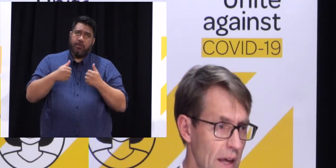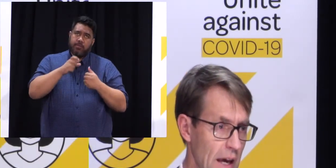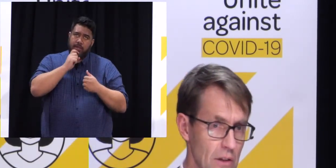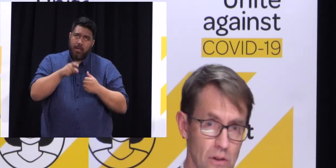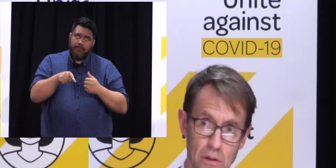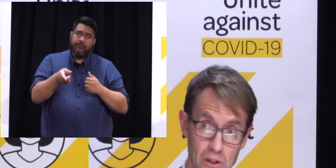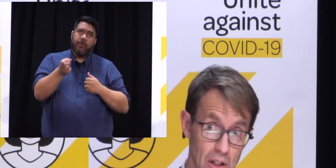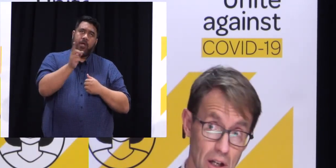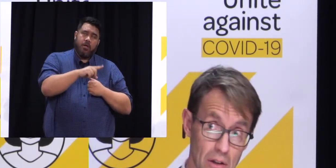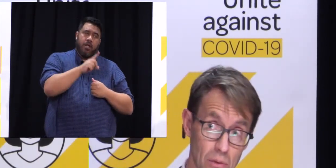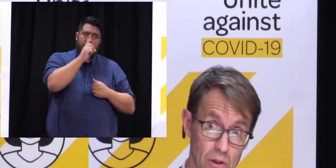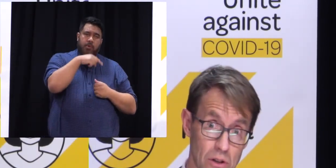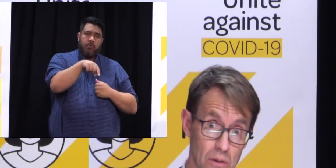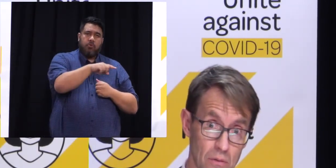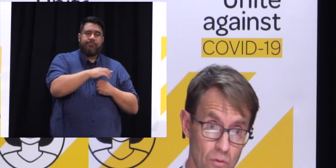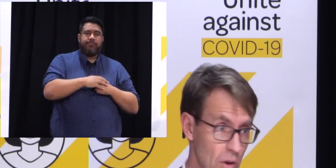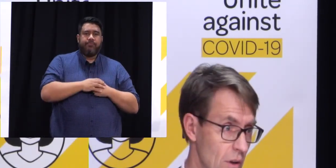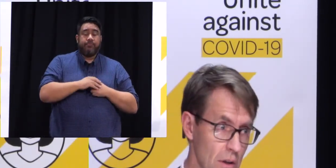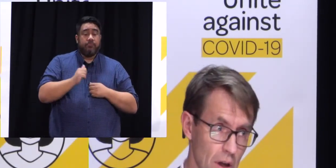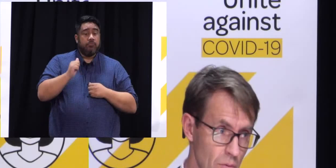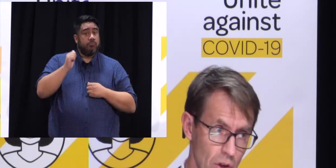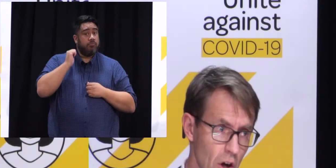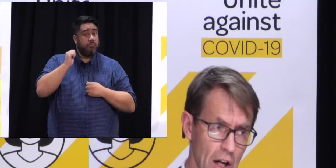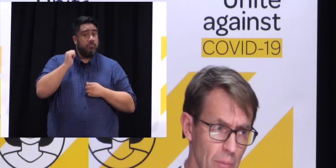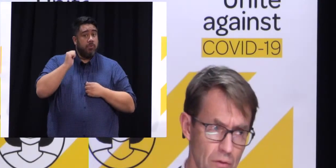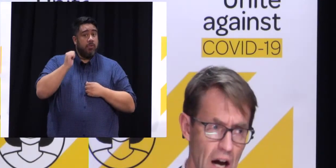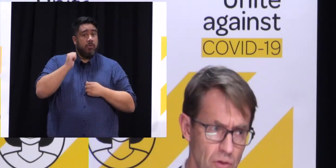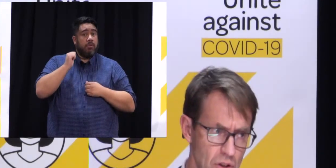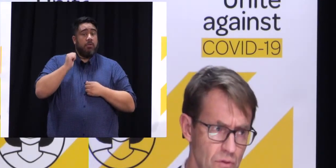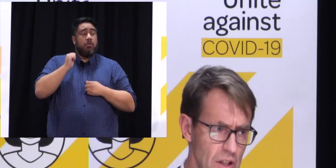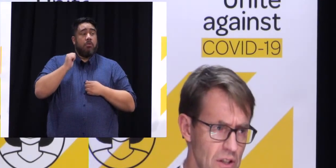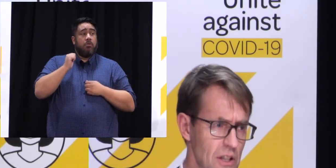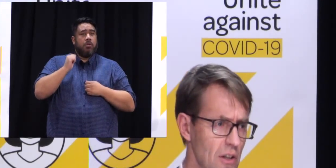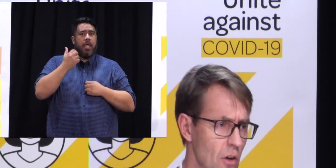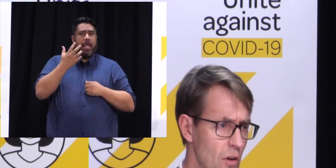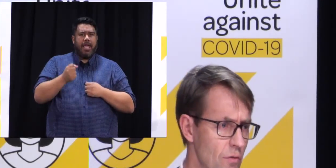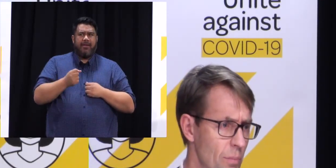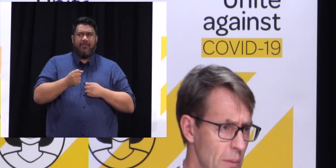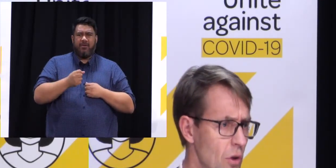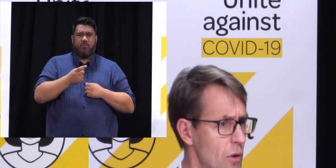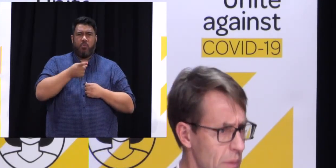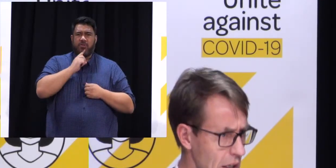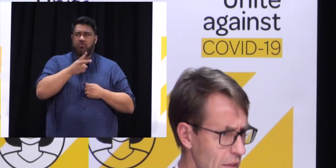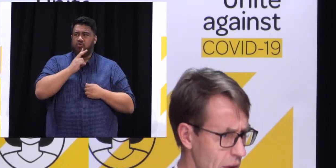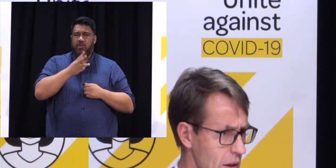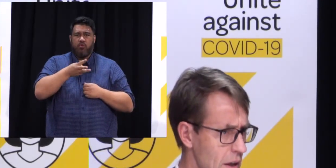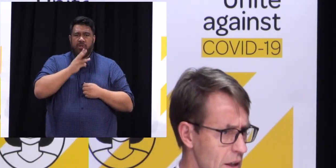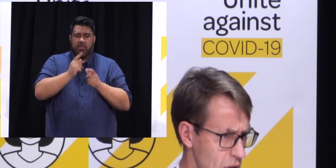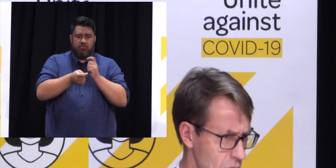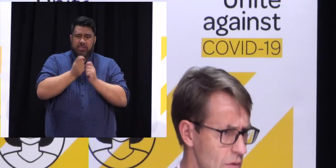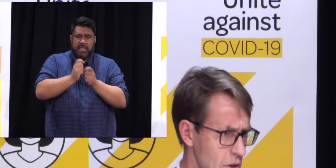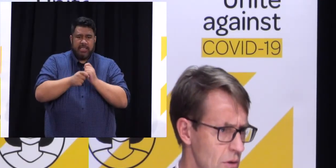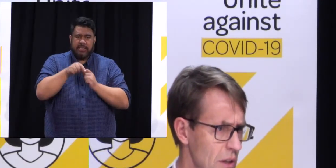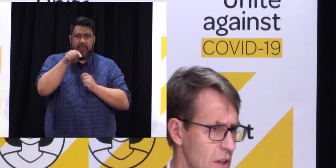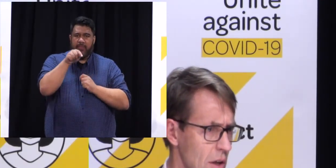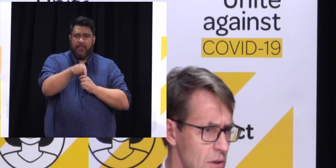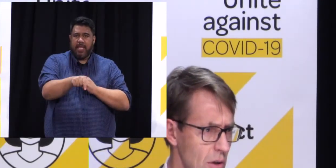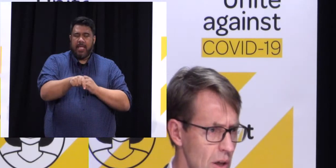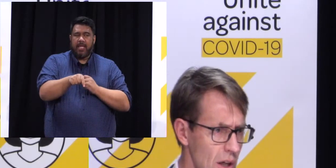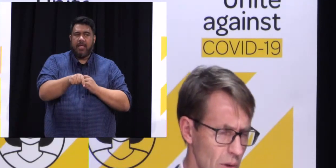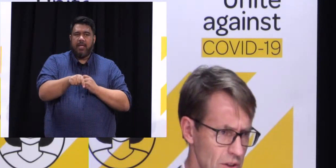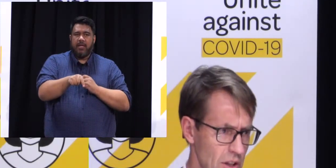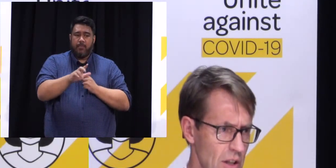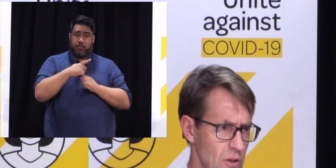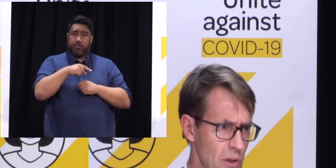others. And yesterday there was very high number of hundreds of tests done of people who had been at the service 2 weeks ago.